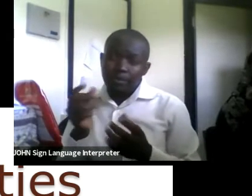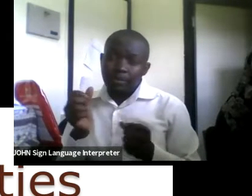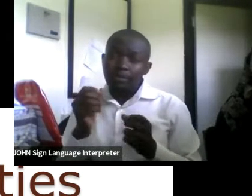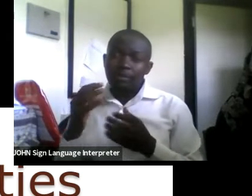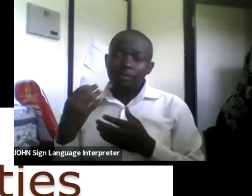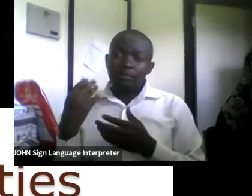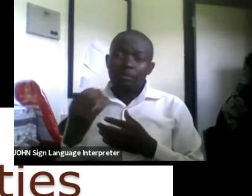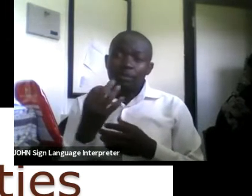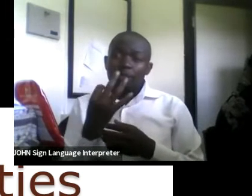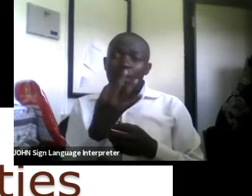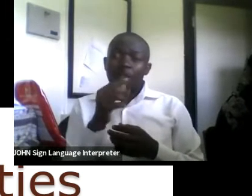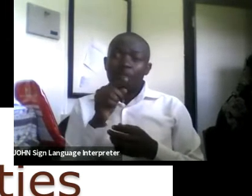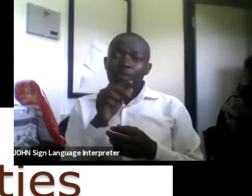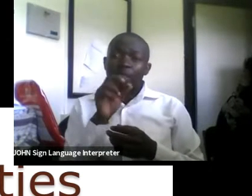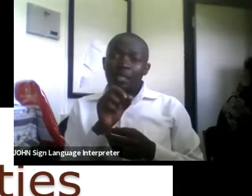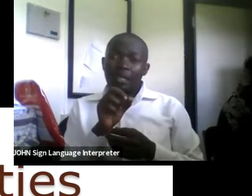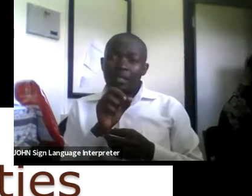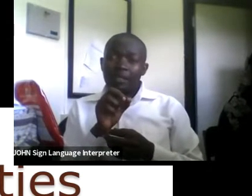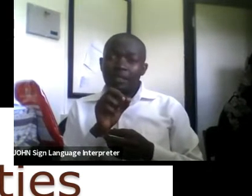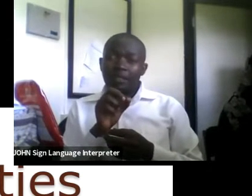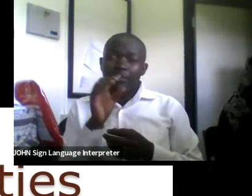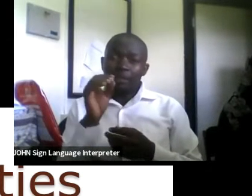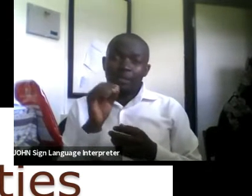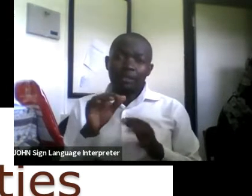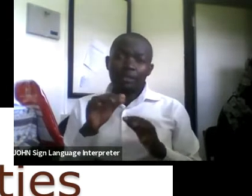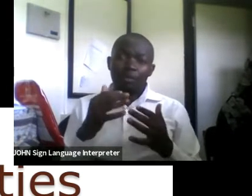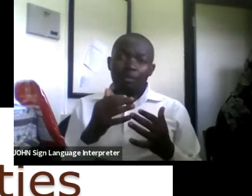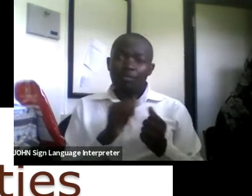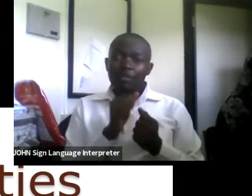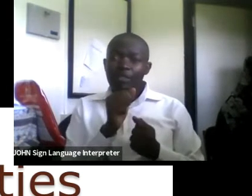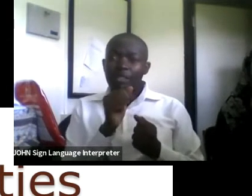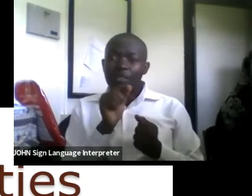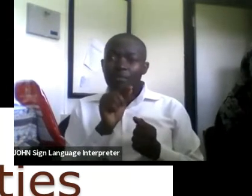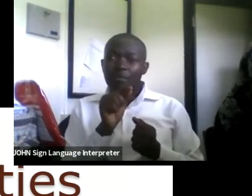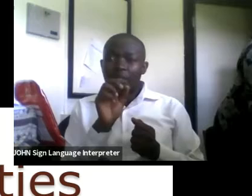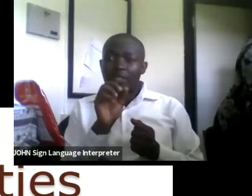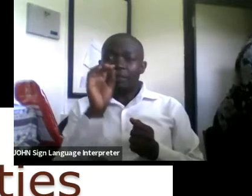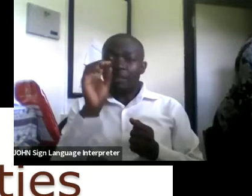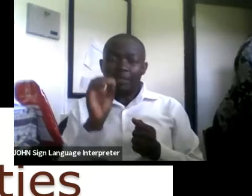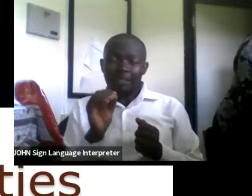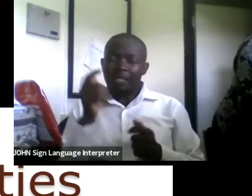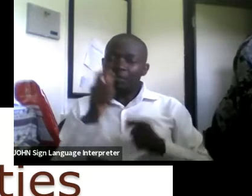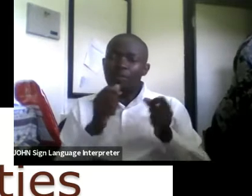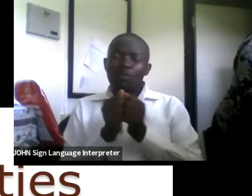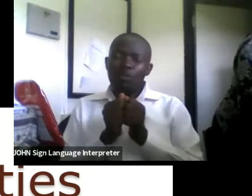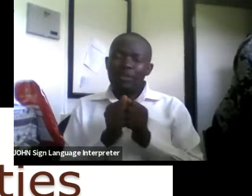3.8% of the 15% are people with severe, very severe disabilities.